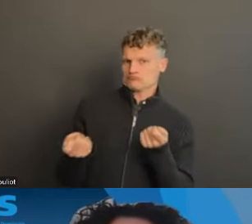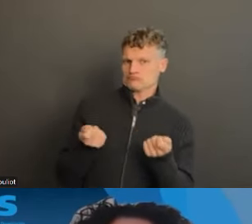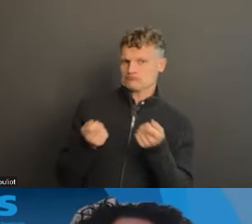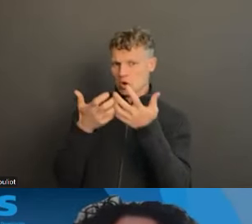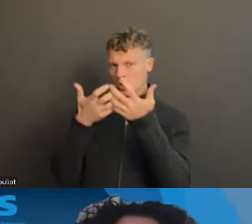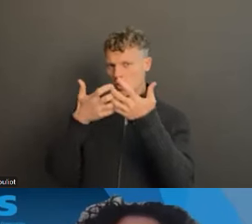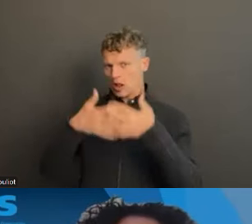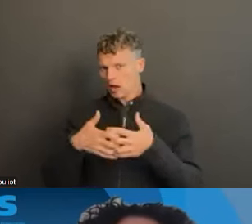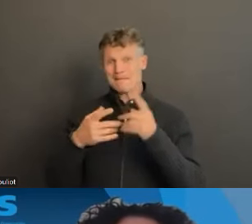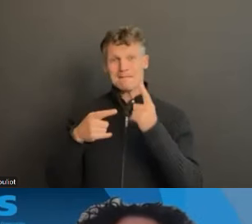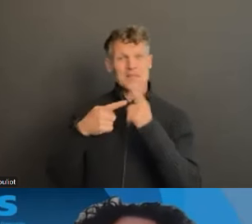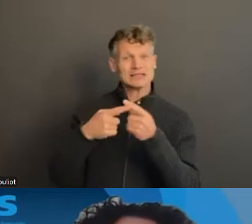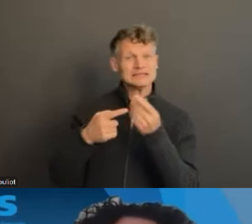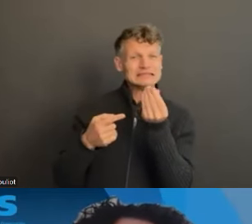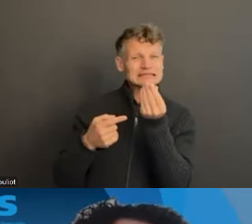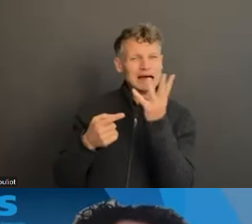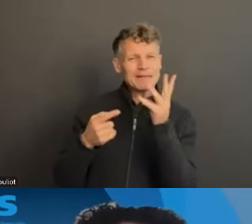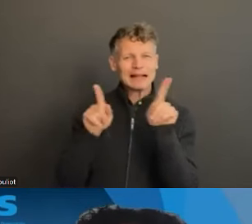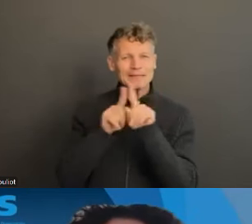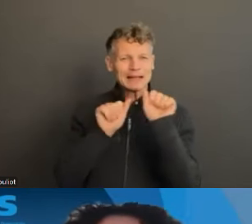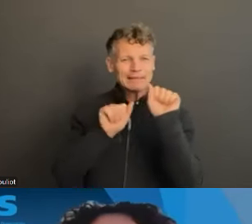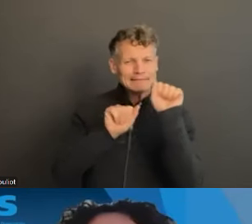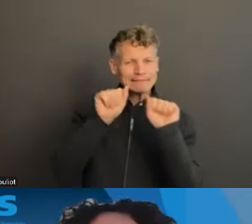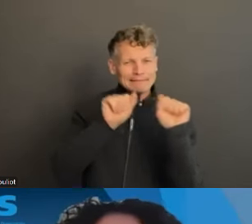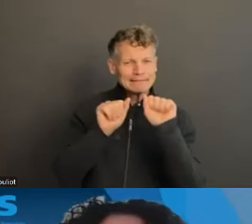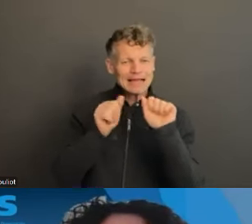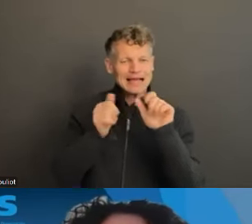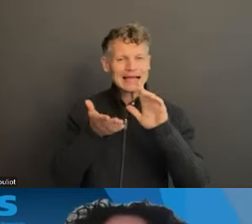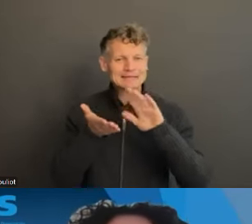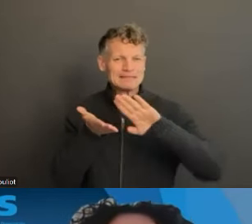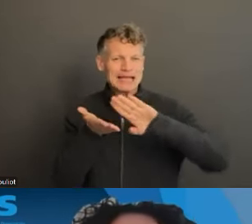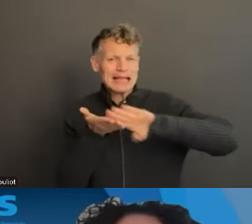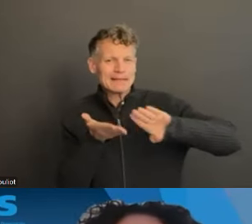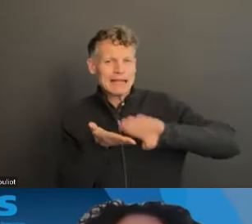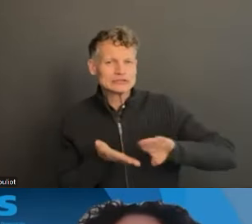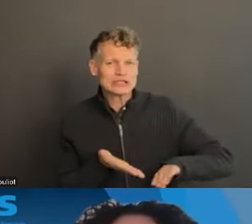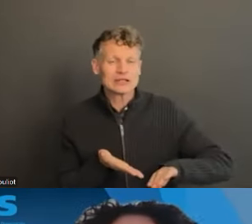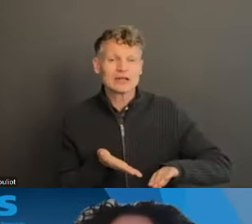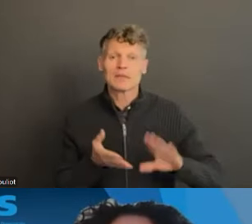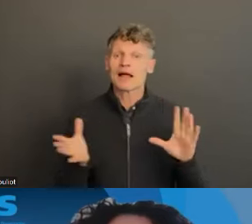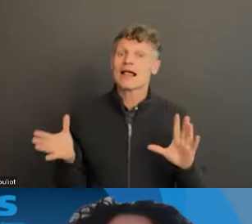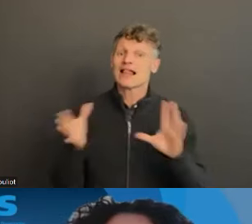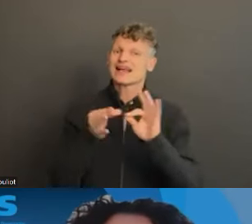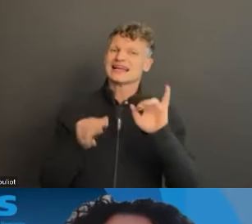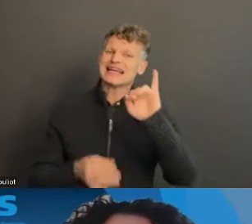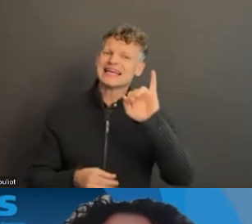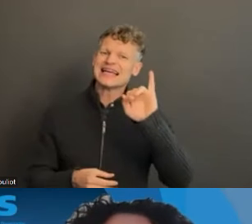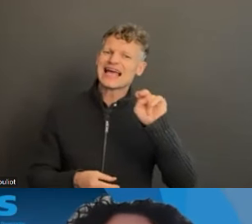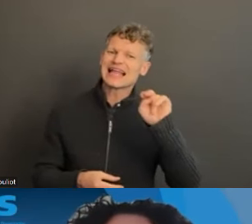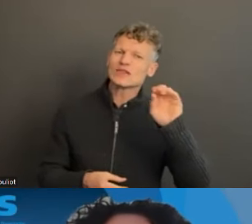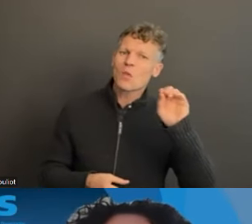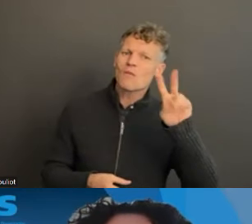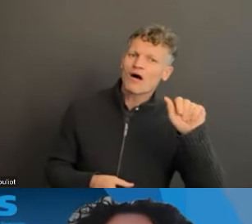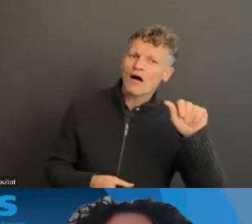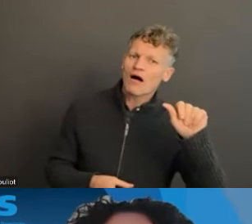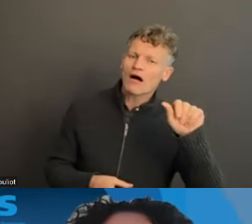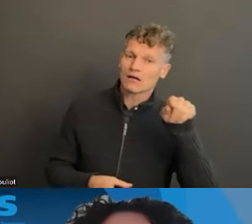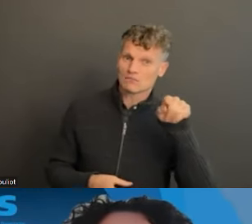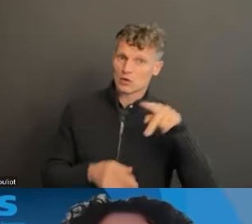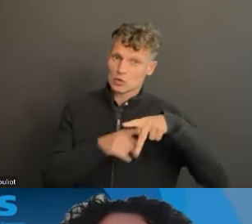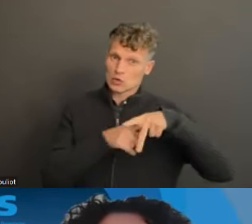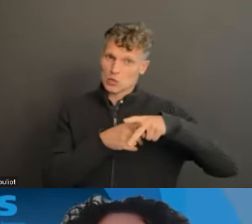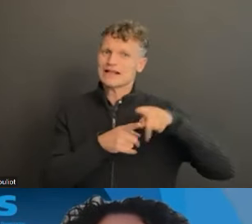That's why we want to work in collaboration. With the respect to the Innova tool, which is the one that requires more